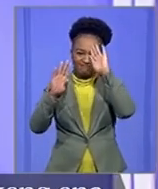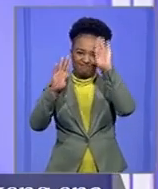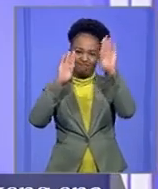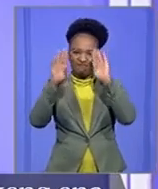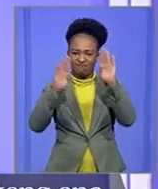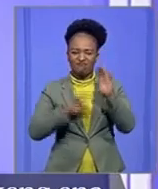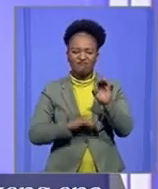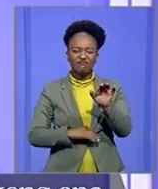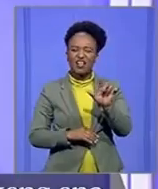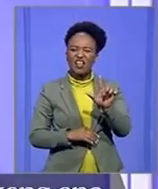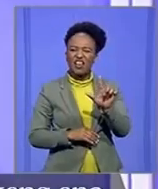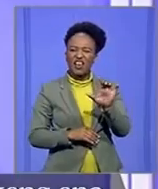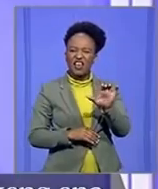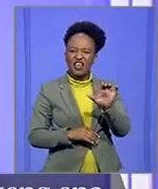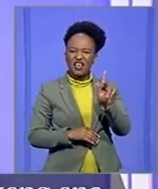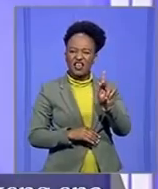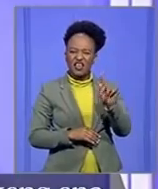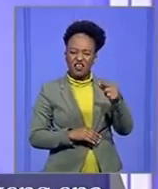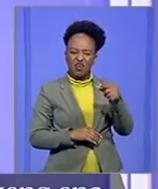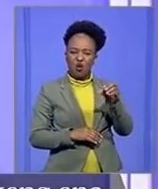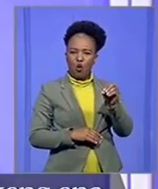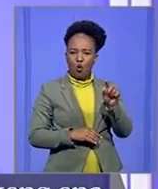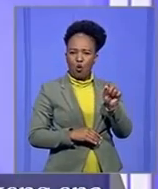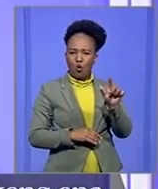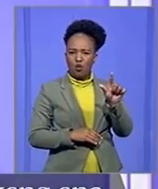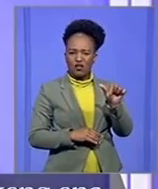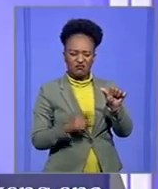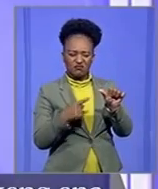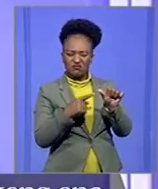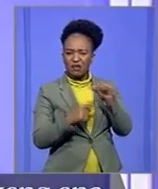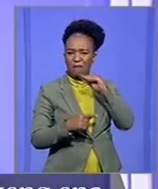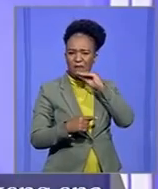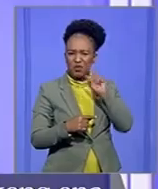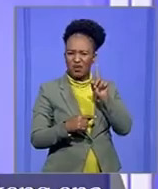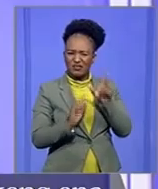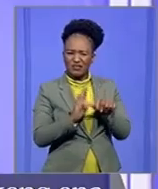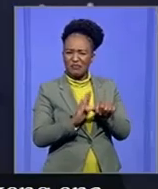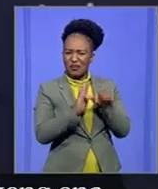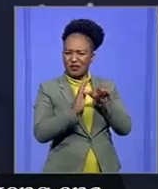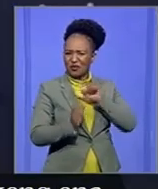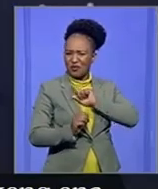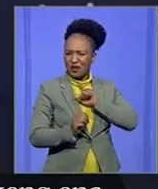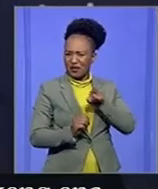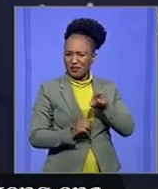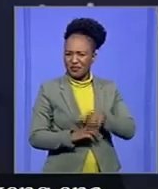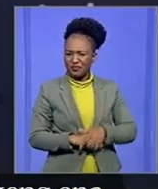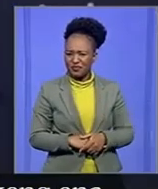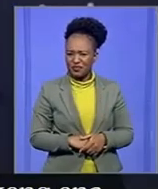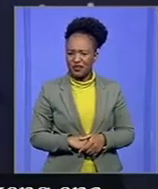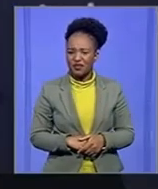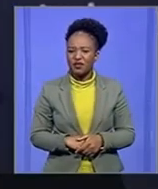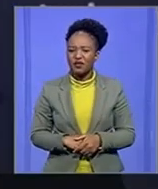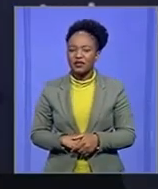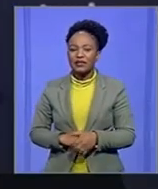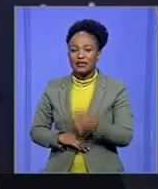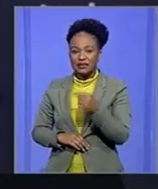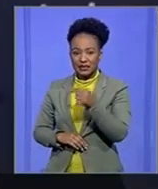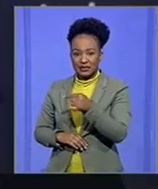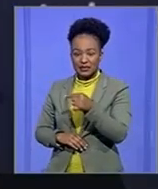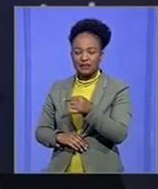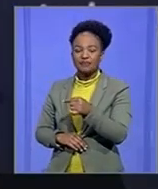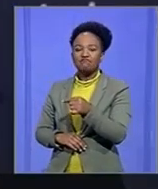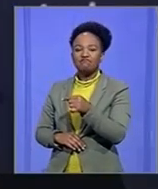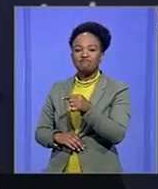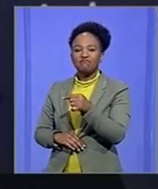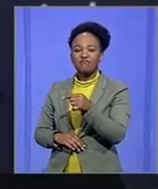eng ebile e bohlokwa lo kae ho rona ba Afrika Borwa? Well, cabinet Lekgotla ke kopano e leng gore e diragala